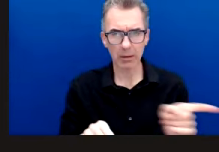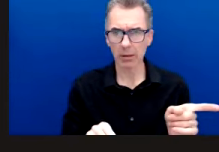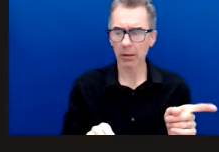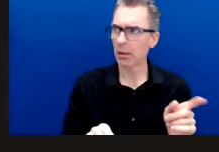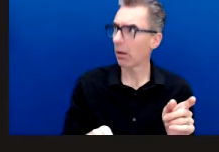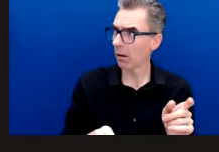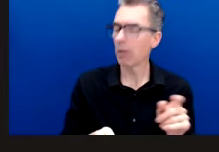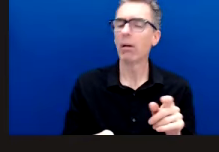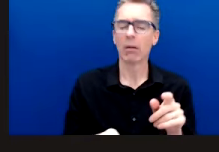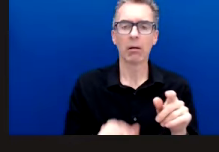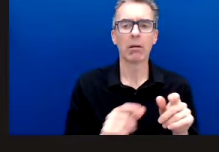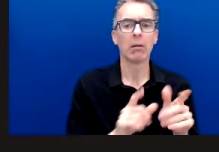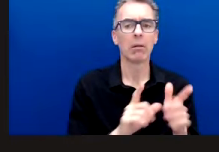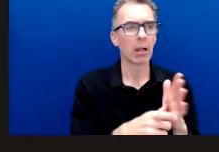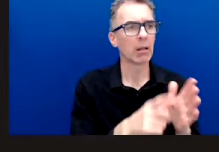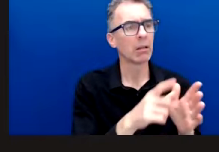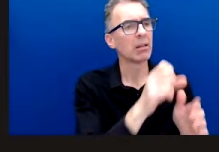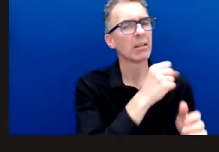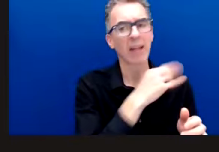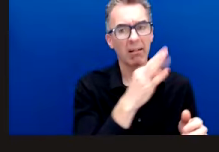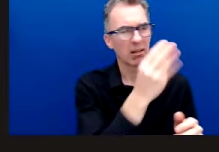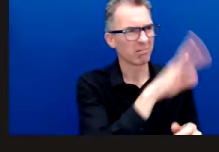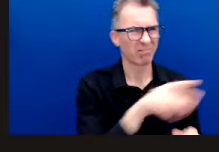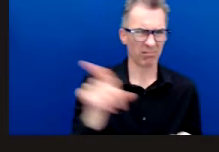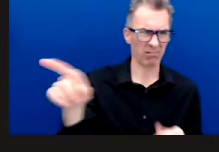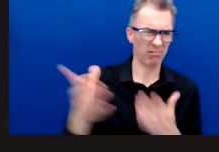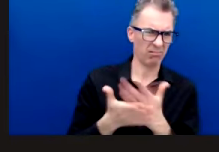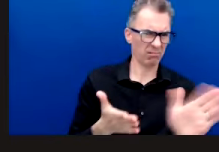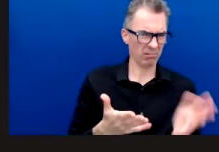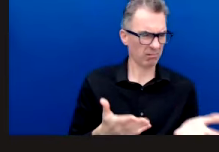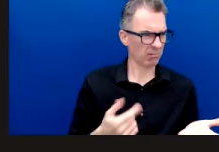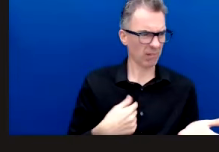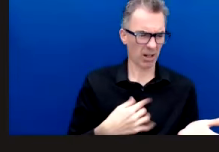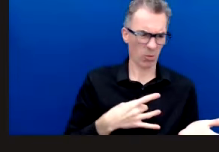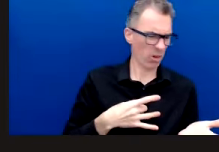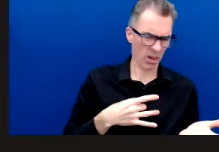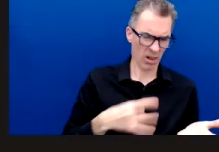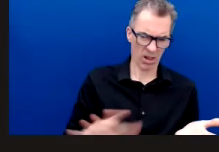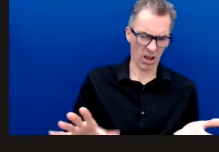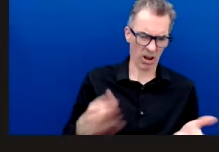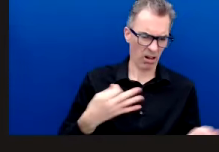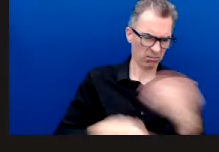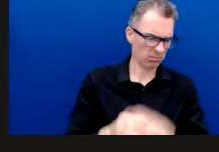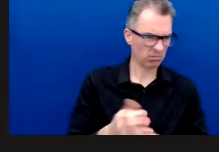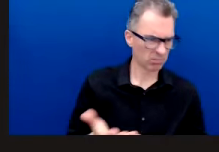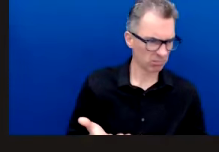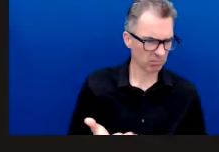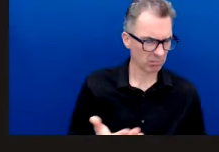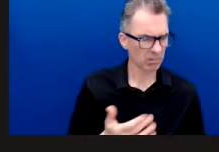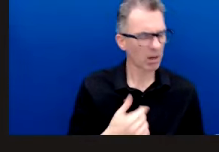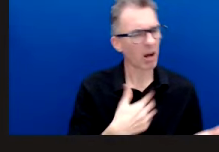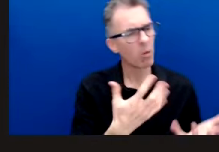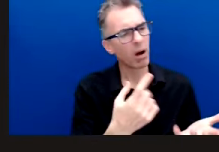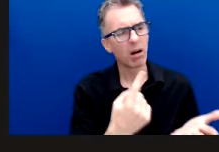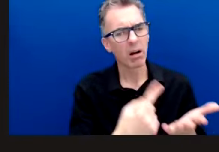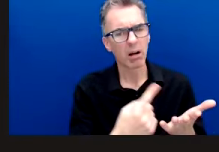faculty member that she felt excluded and didn't agree to the change. She wanted to discuss accommodations, but